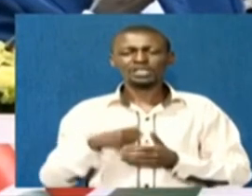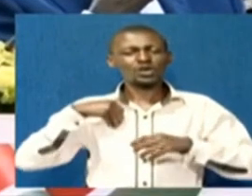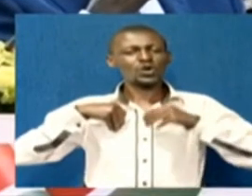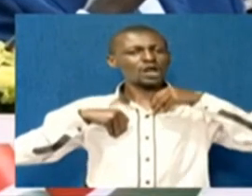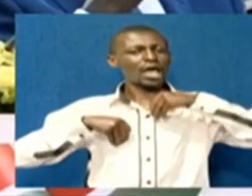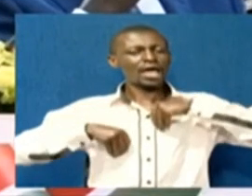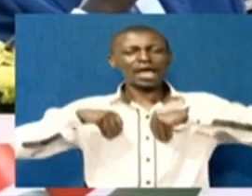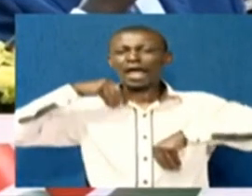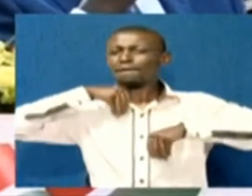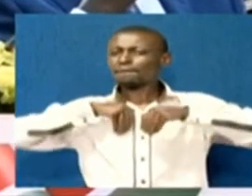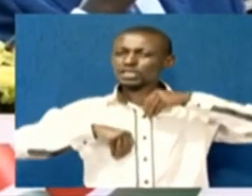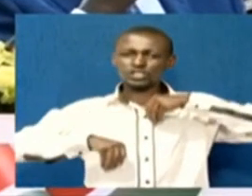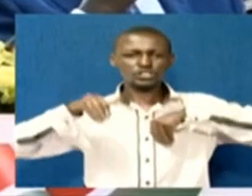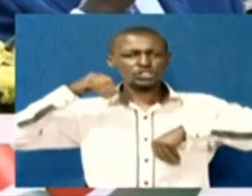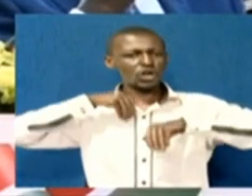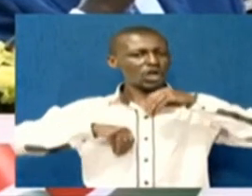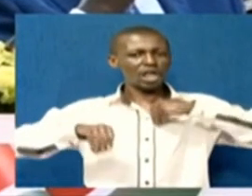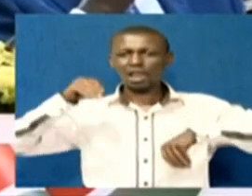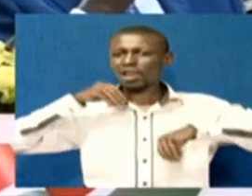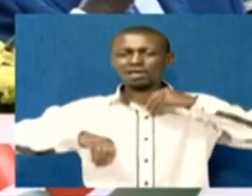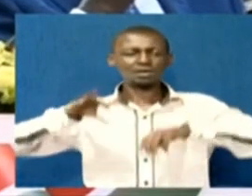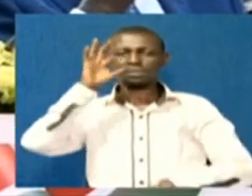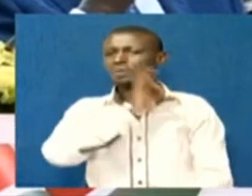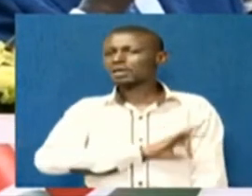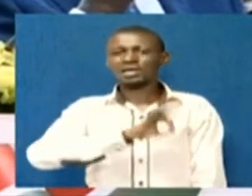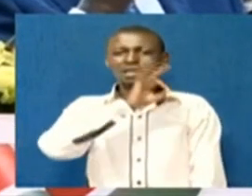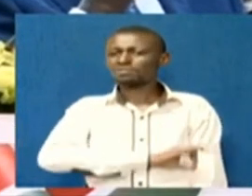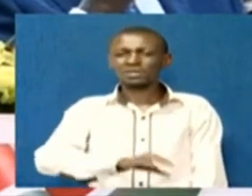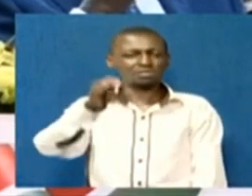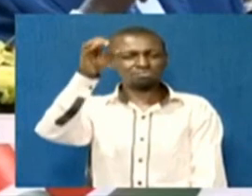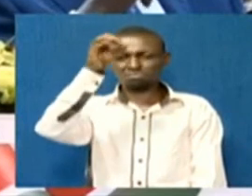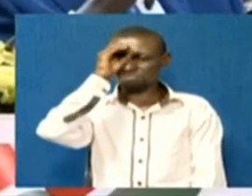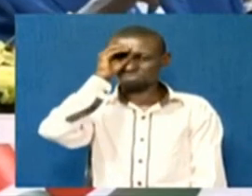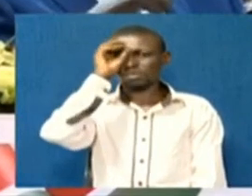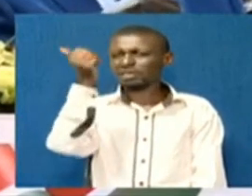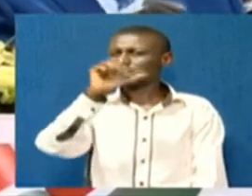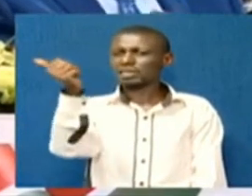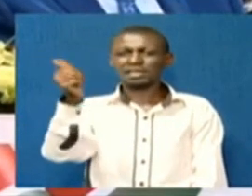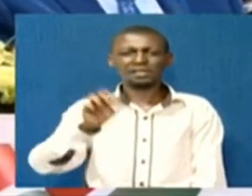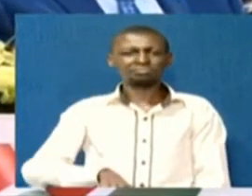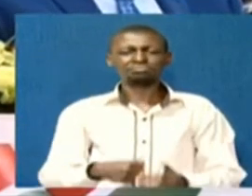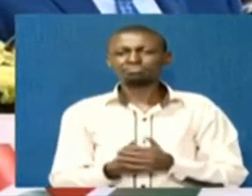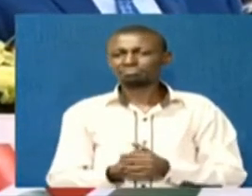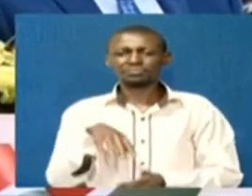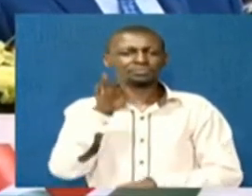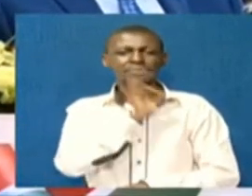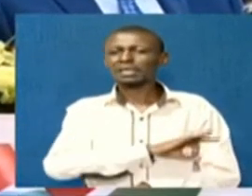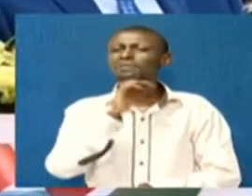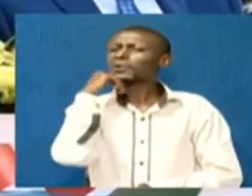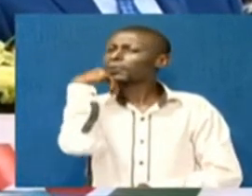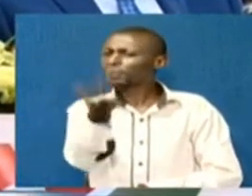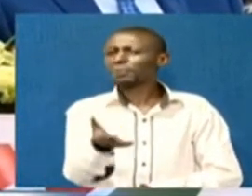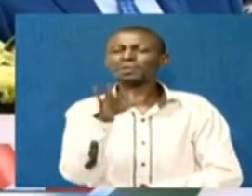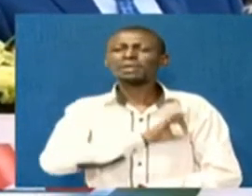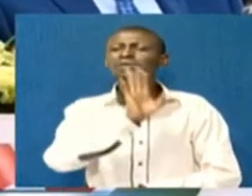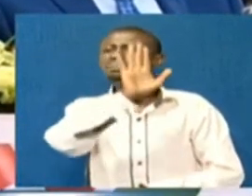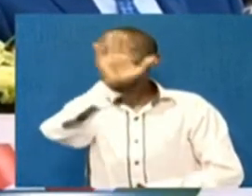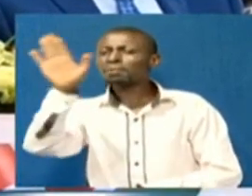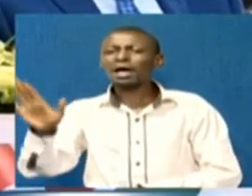Corruption does not benefit anyone. It does not benefit you. It does